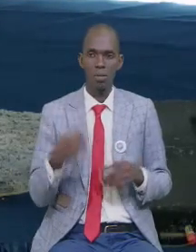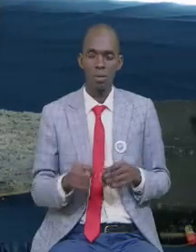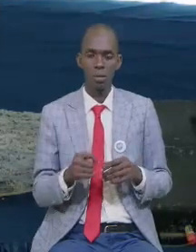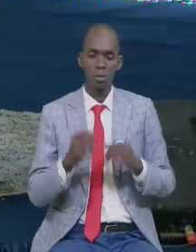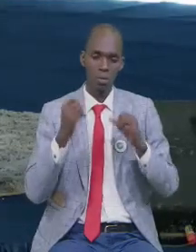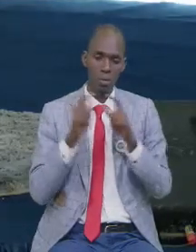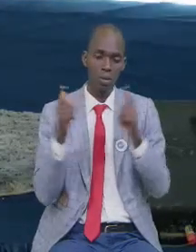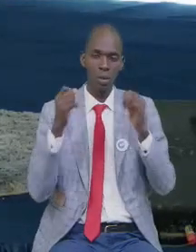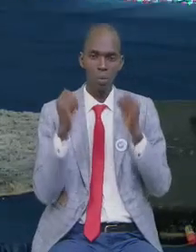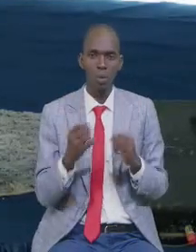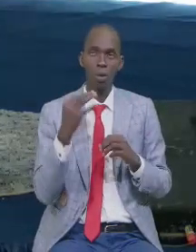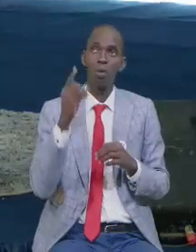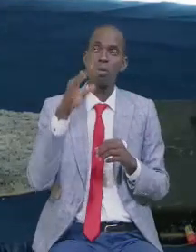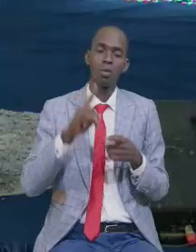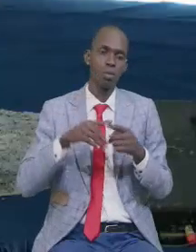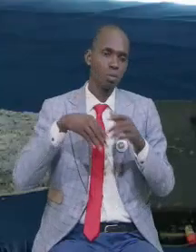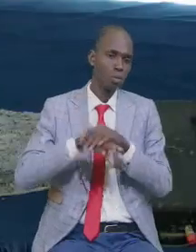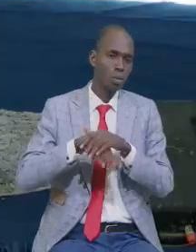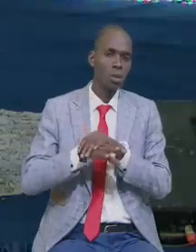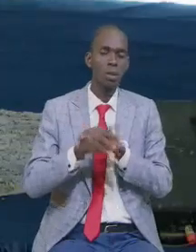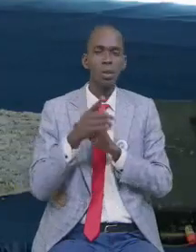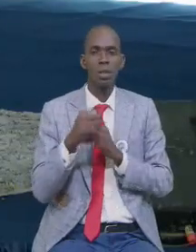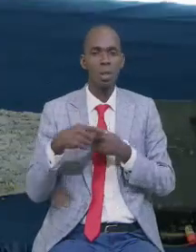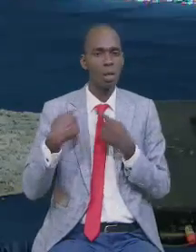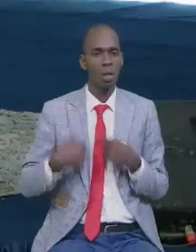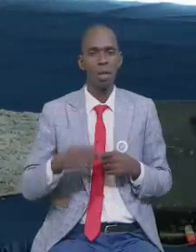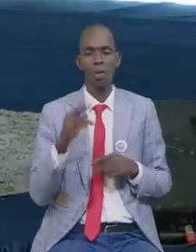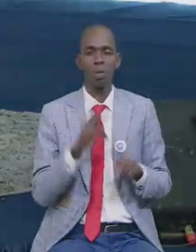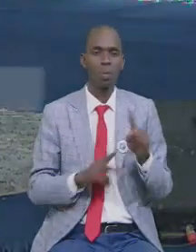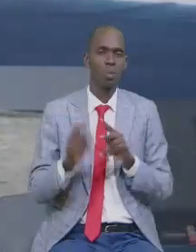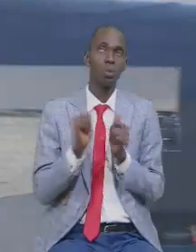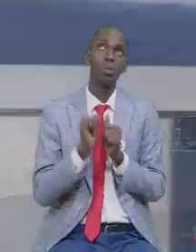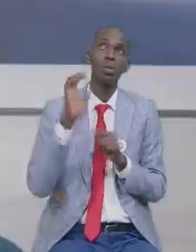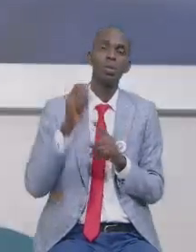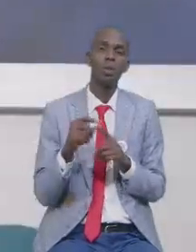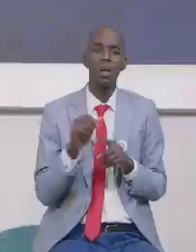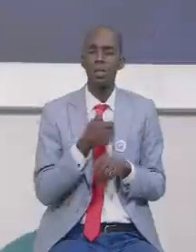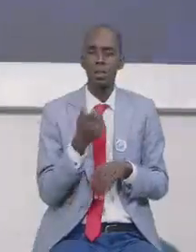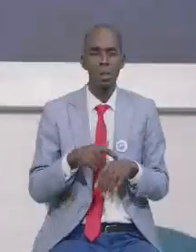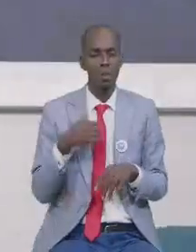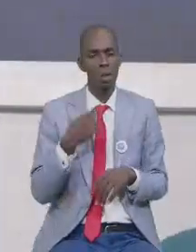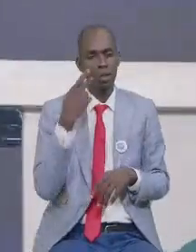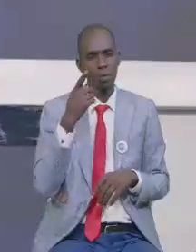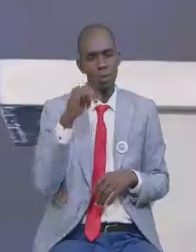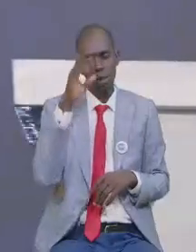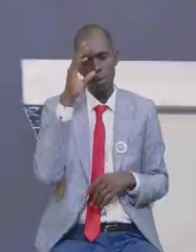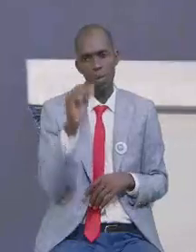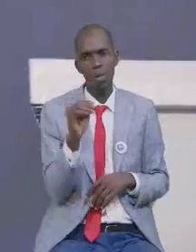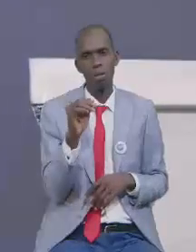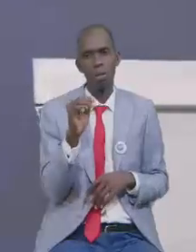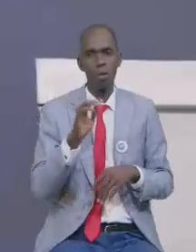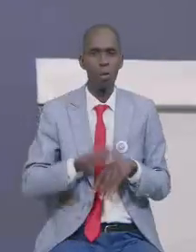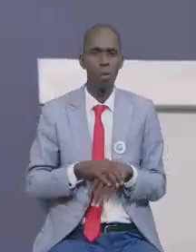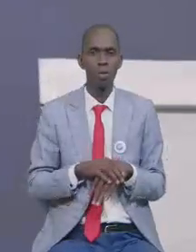to penetrate the hearts of people. And the first time I saw him on